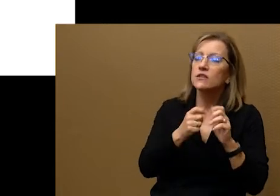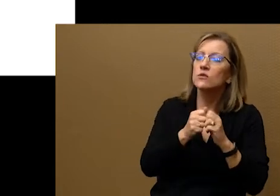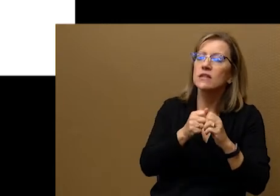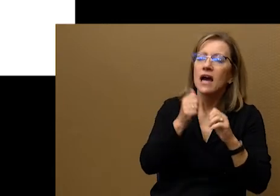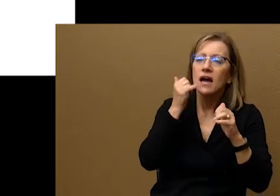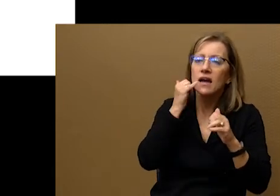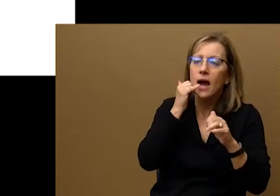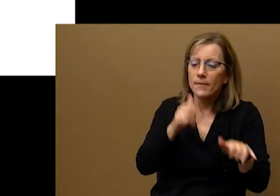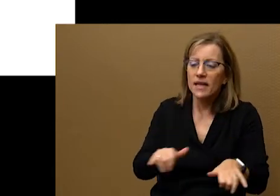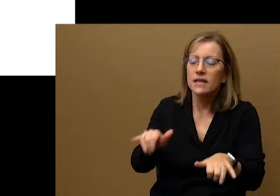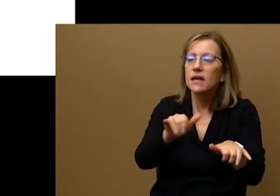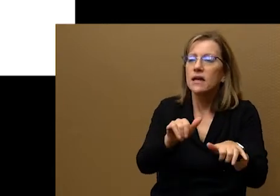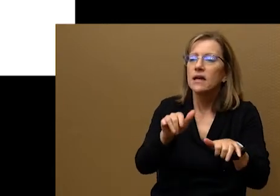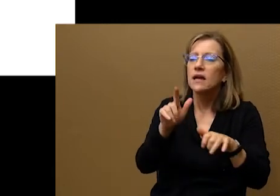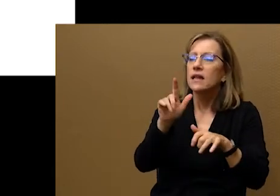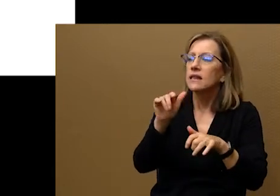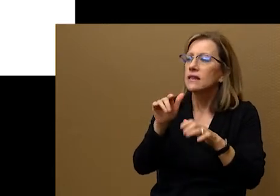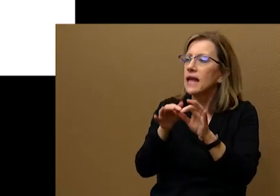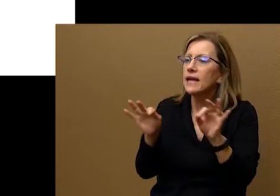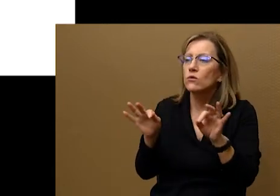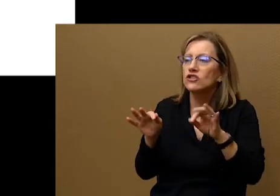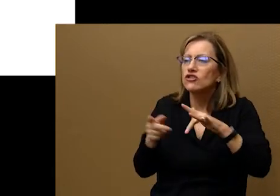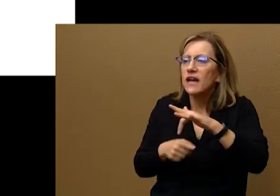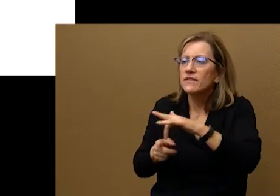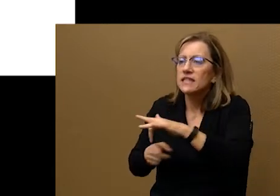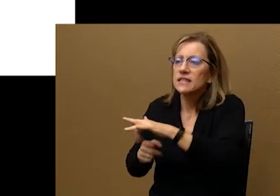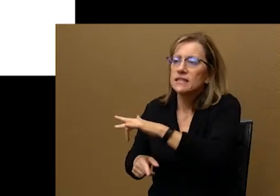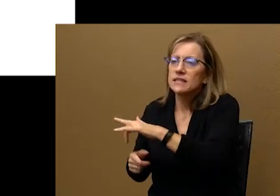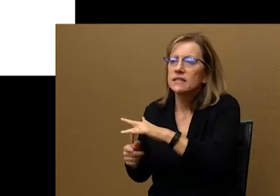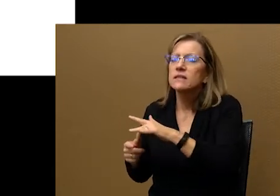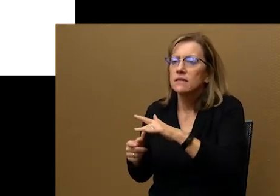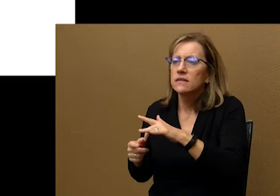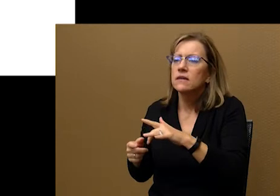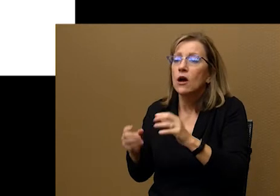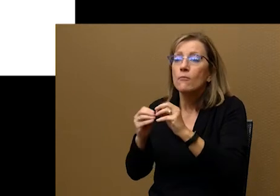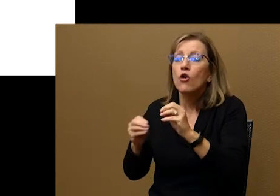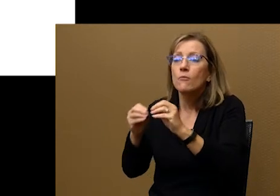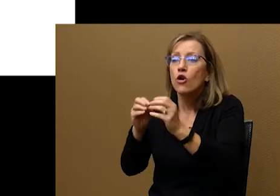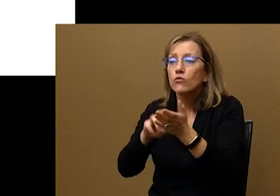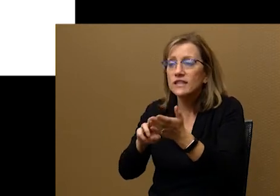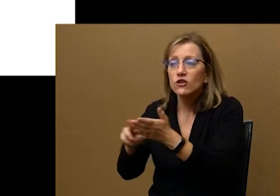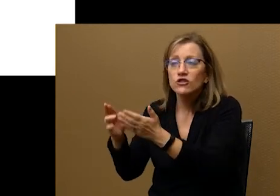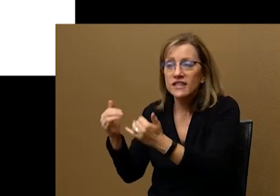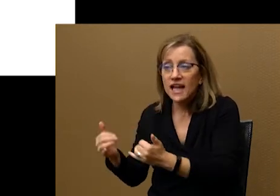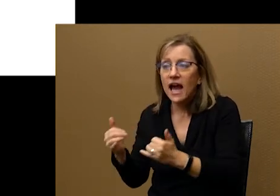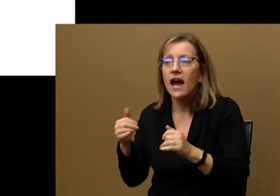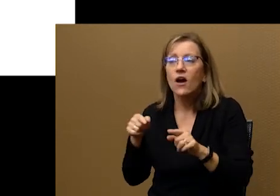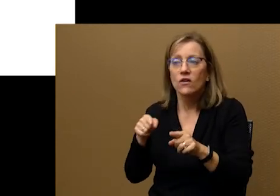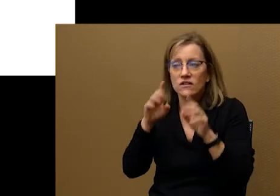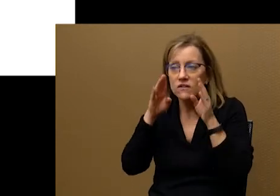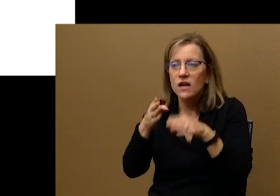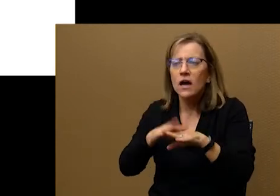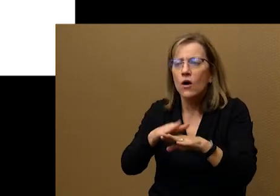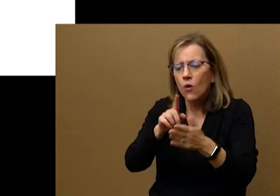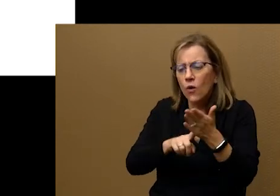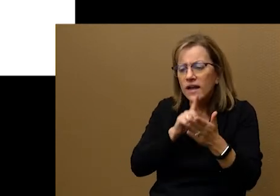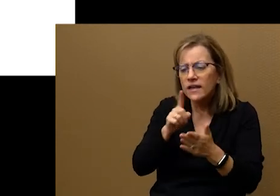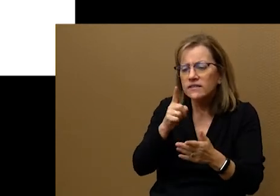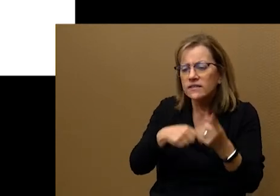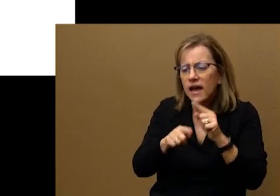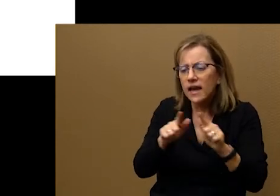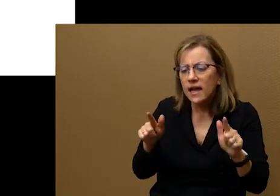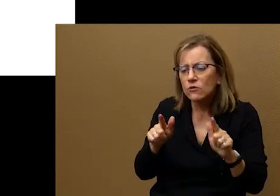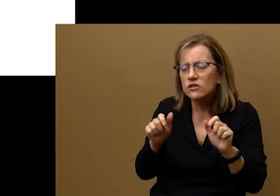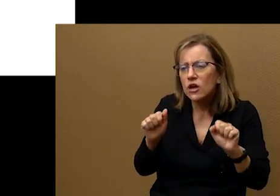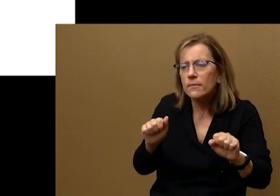language deficits. Lots of people now more and more people are studying what are the